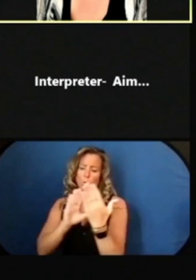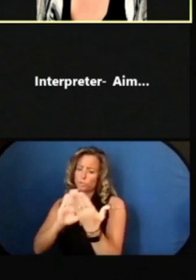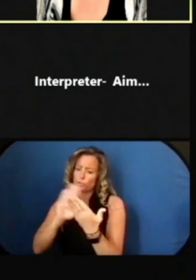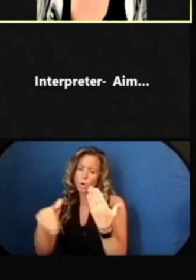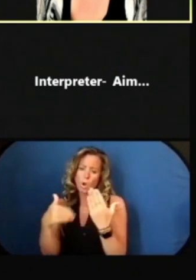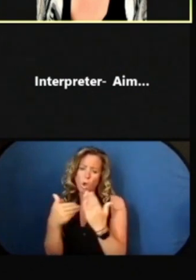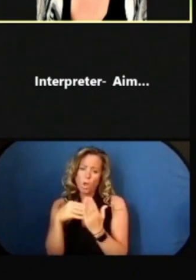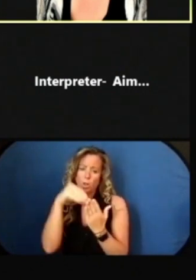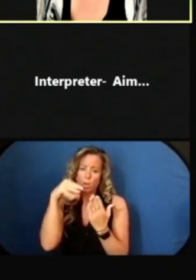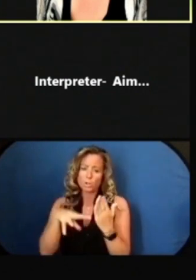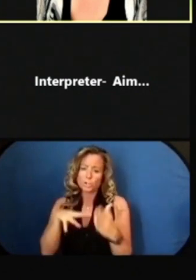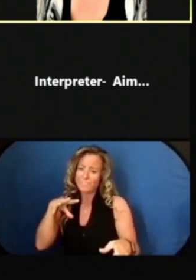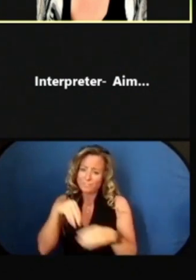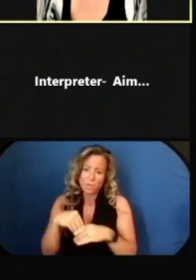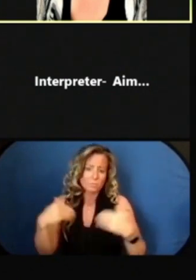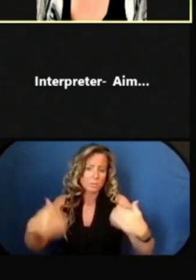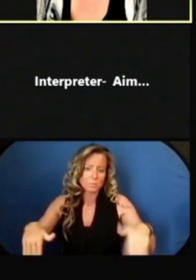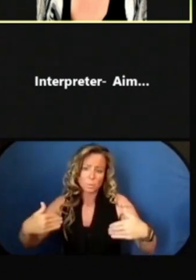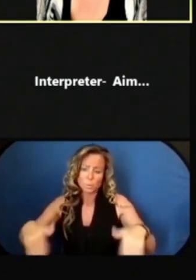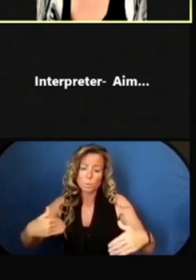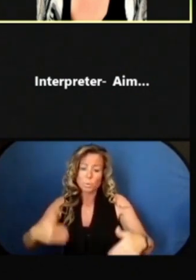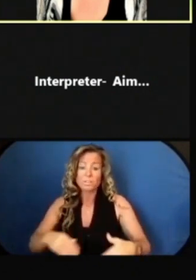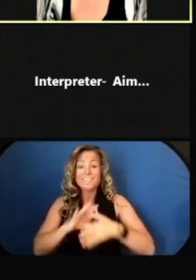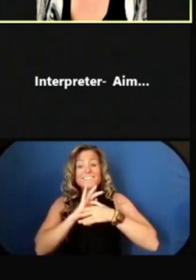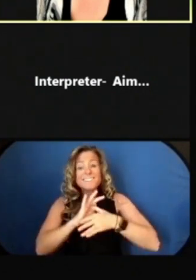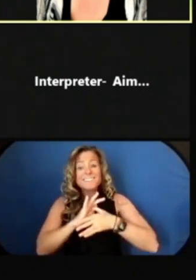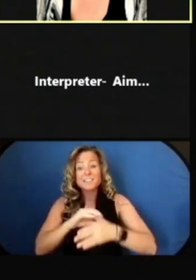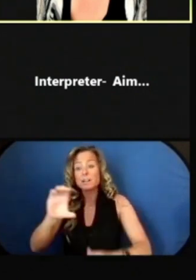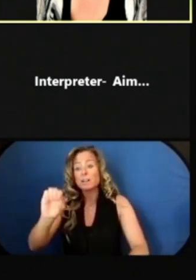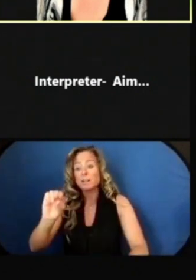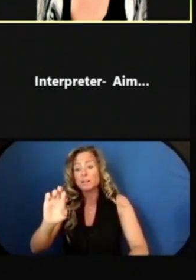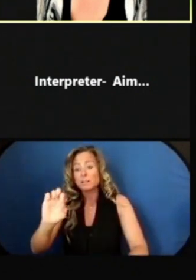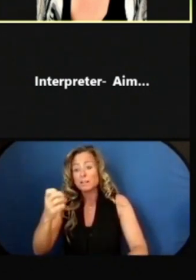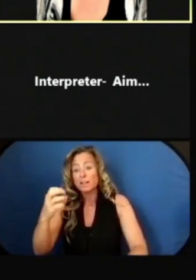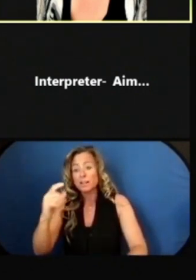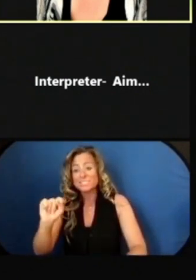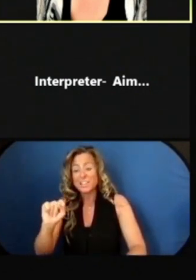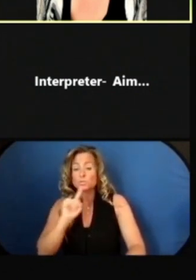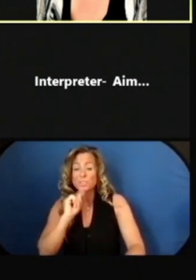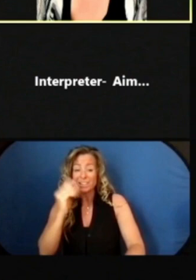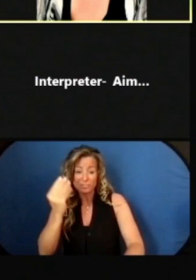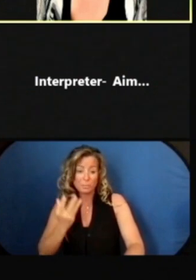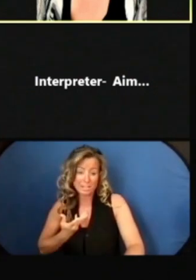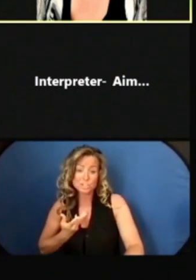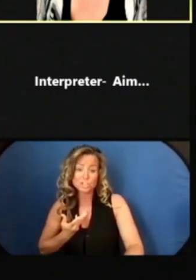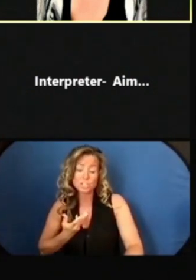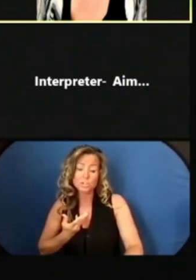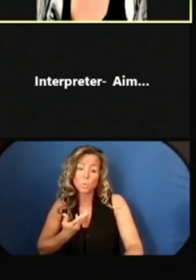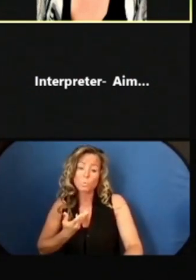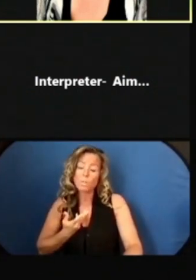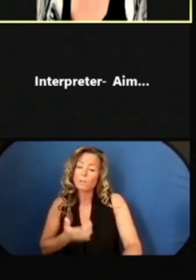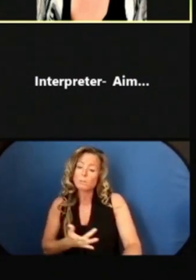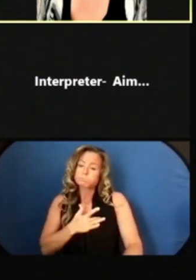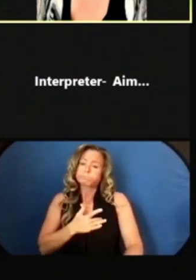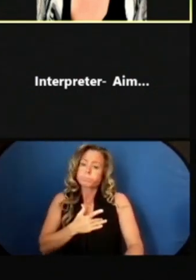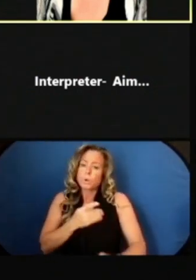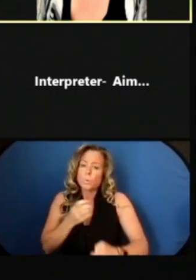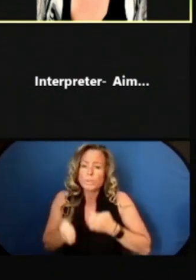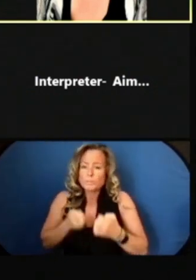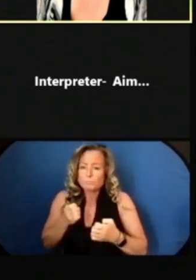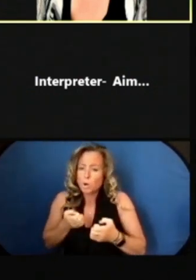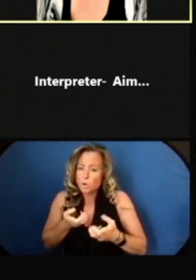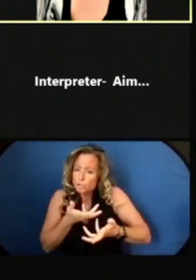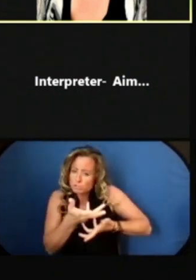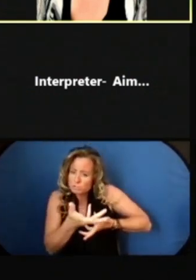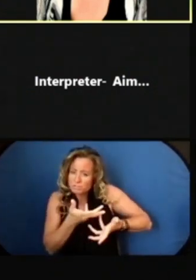be engaged. Content that entertains appeals to emotions, and emotions help with engagement and